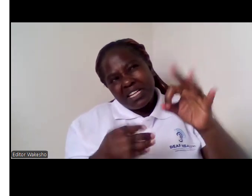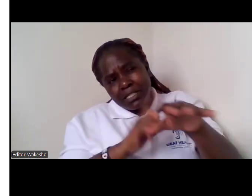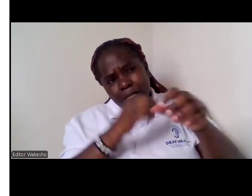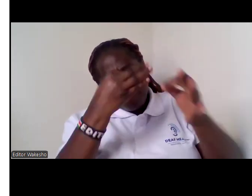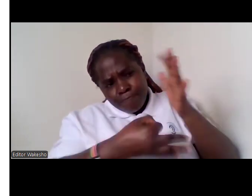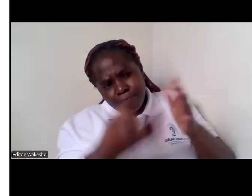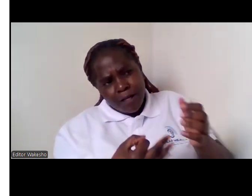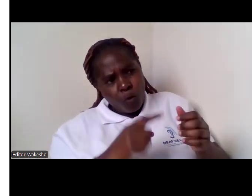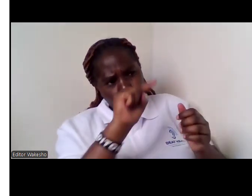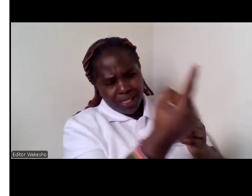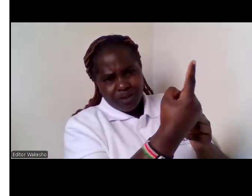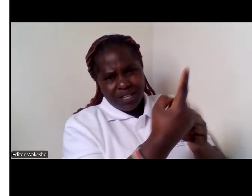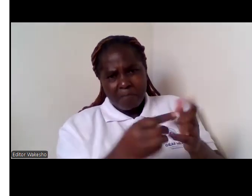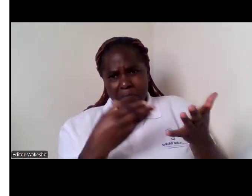some